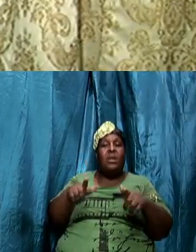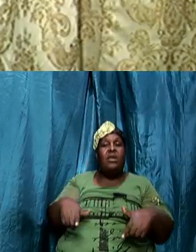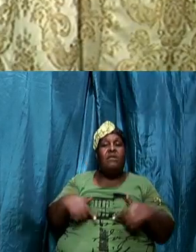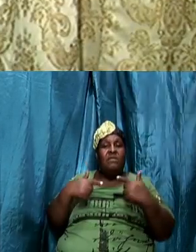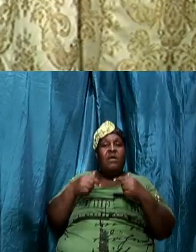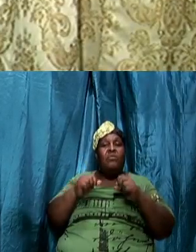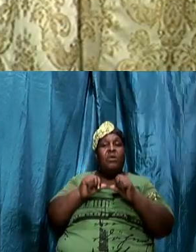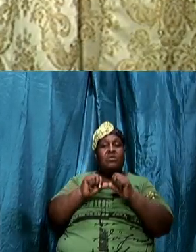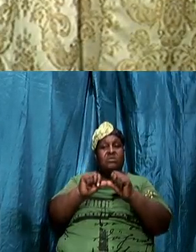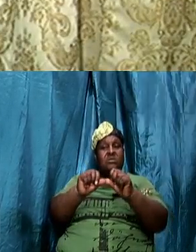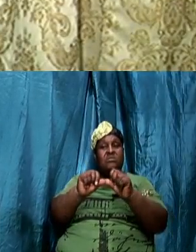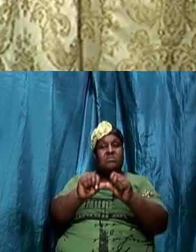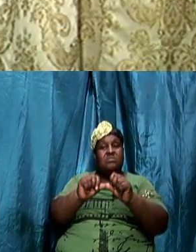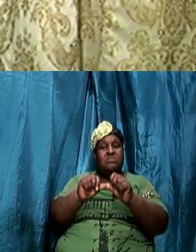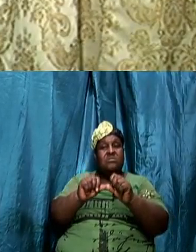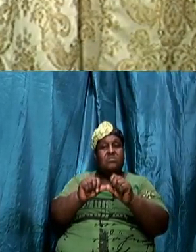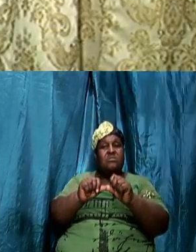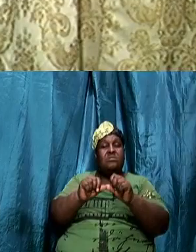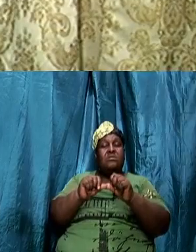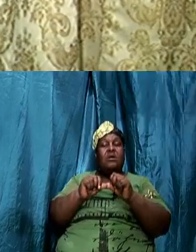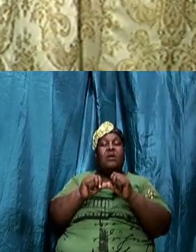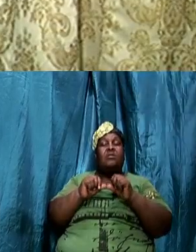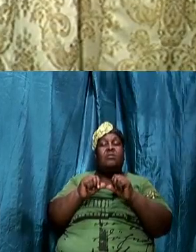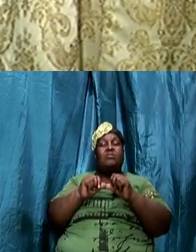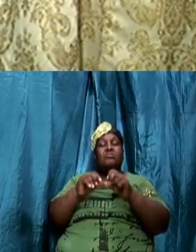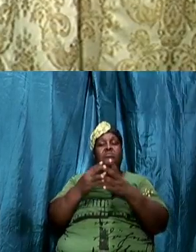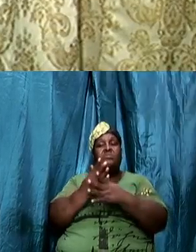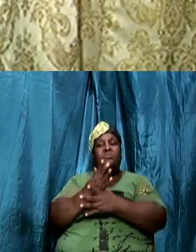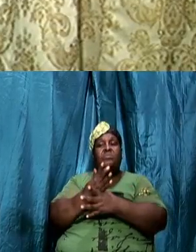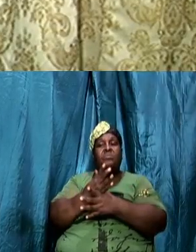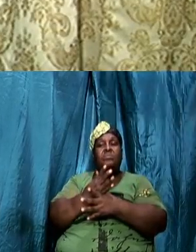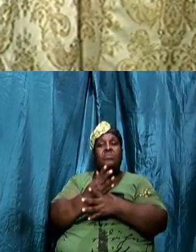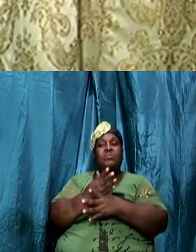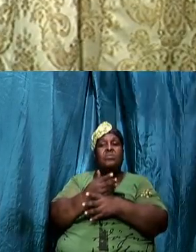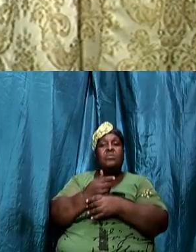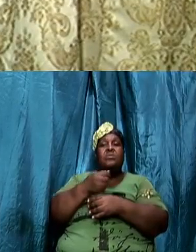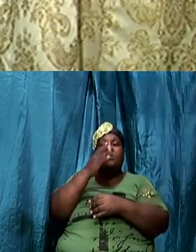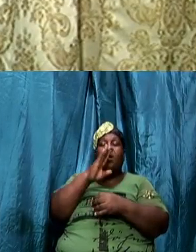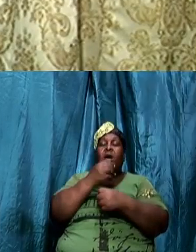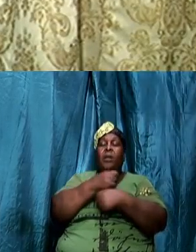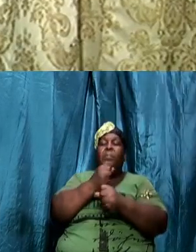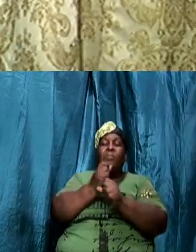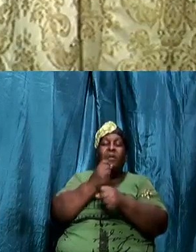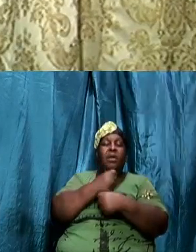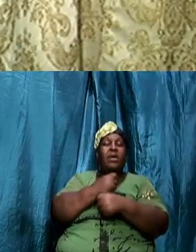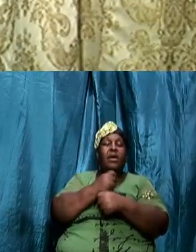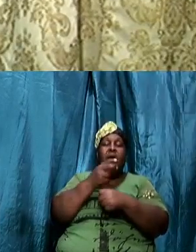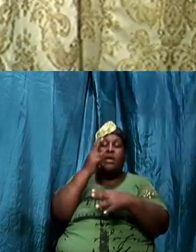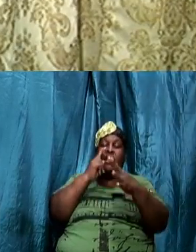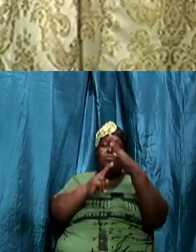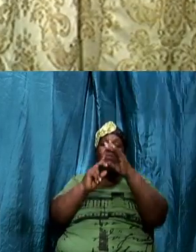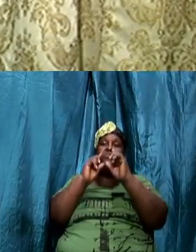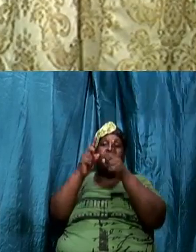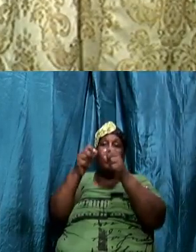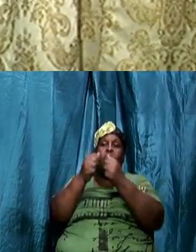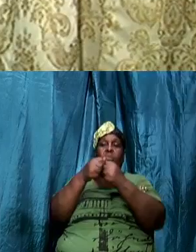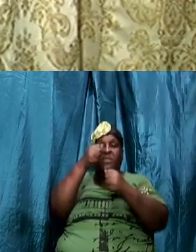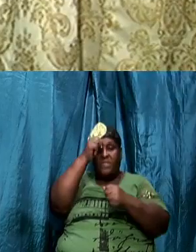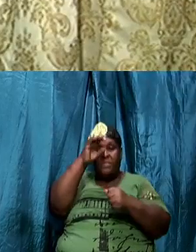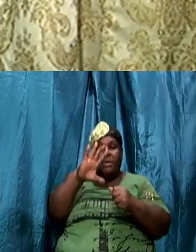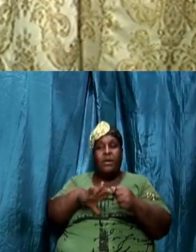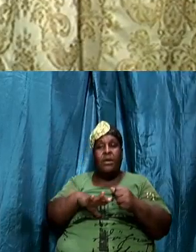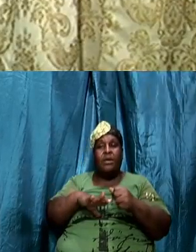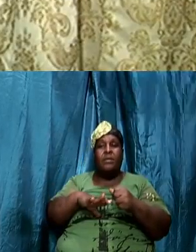going on, and we're going through. God allowed Balaam to go with the men, but he was